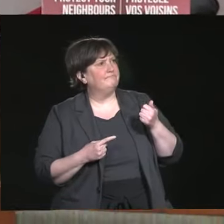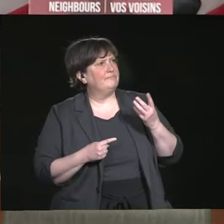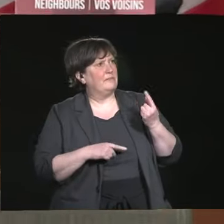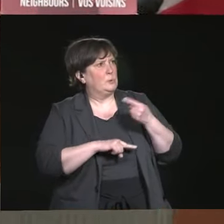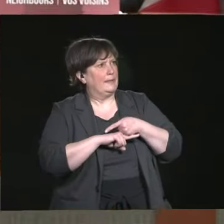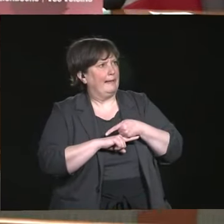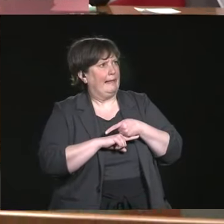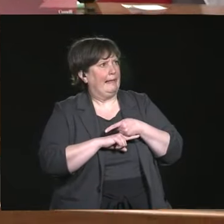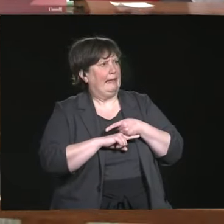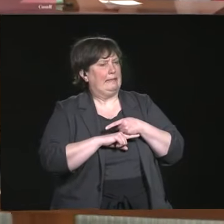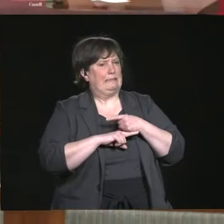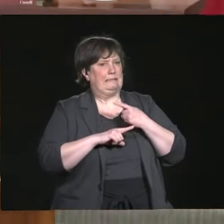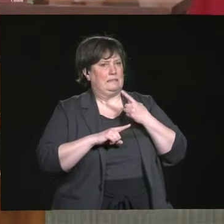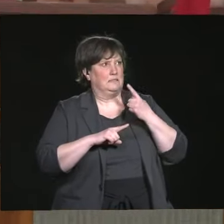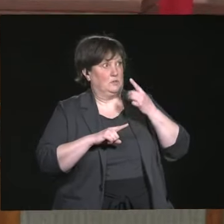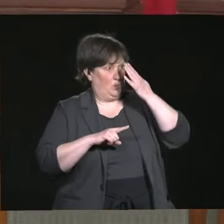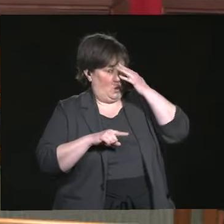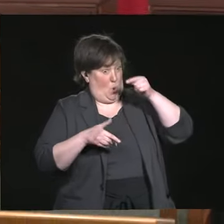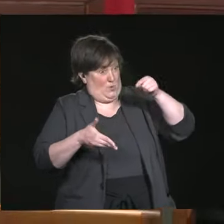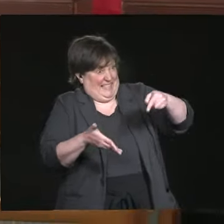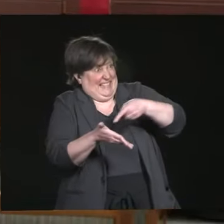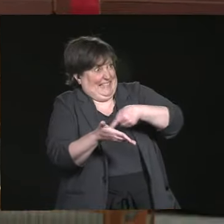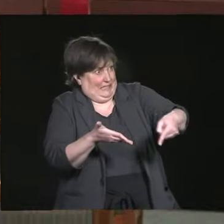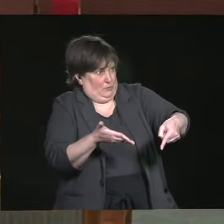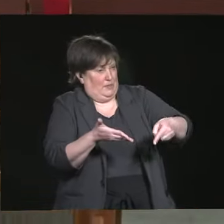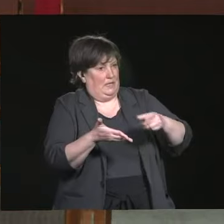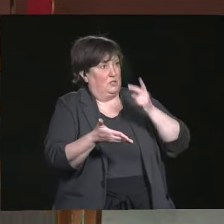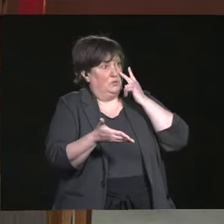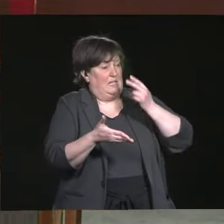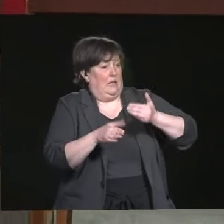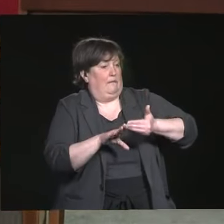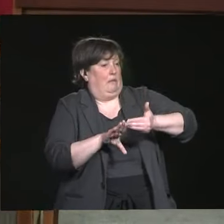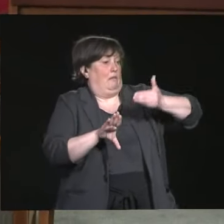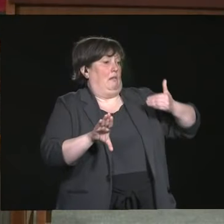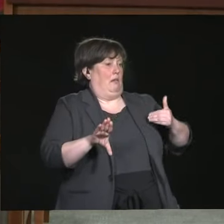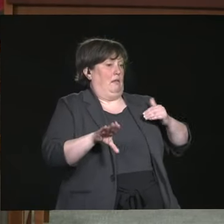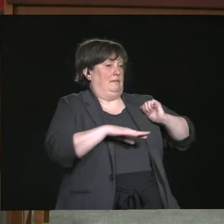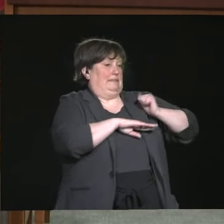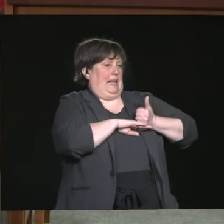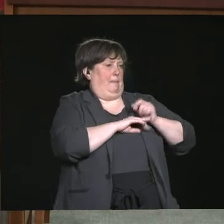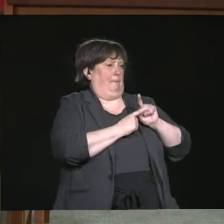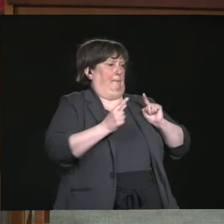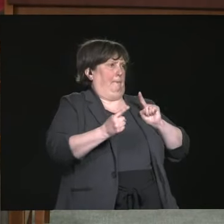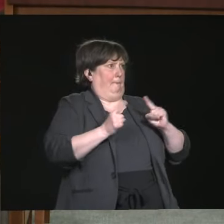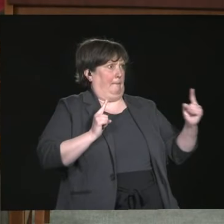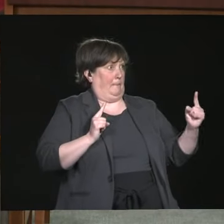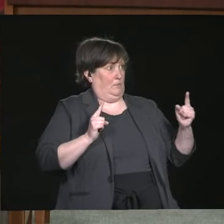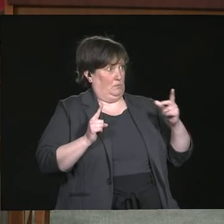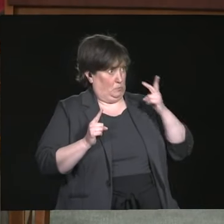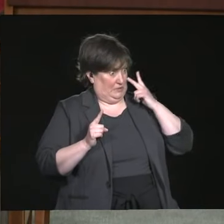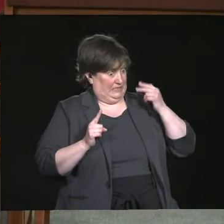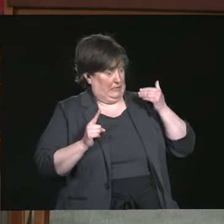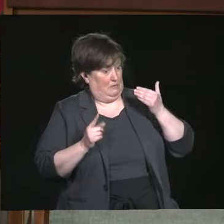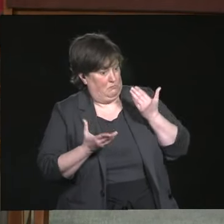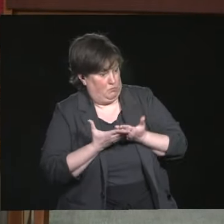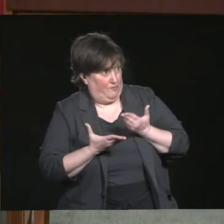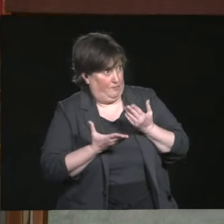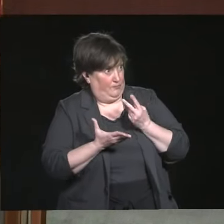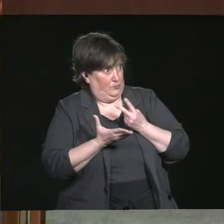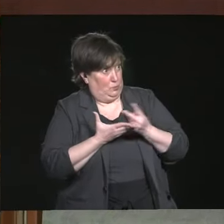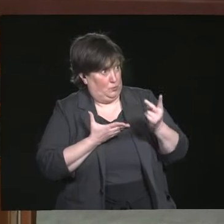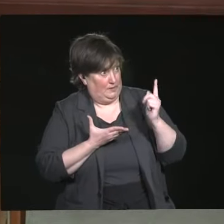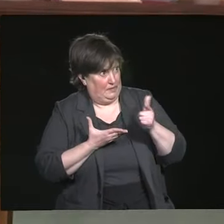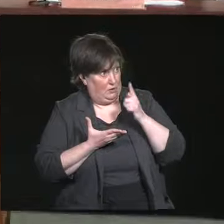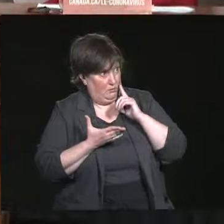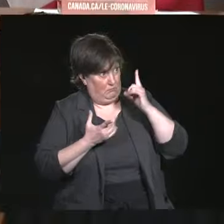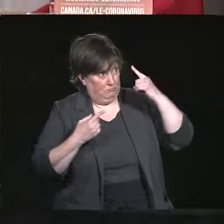to see if physical distancing, staying at home, self-isolating is working. I guess the question is, what happens if